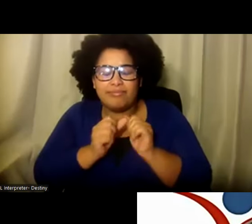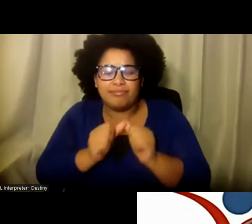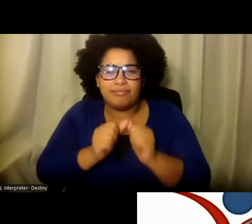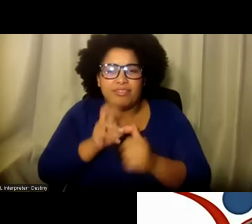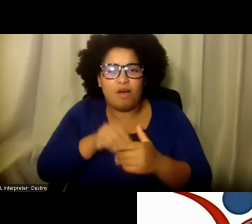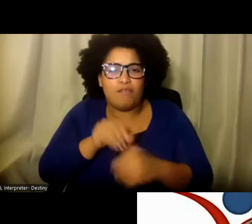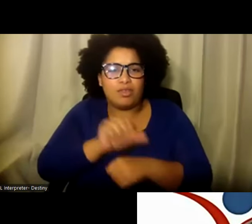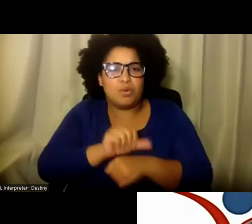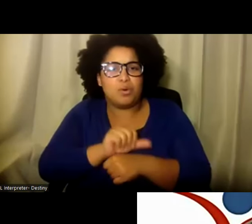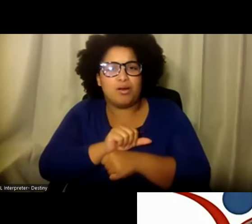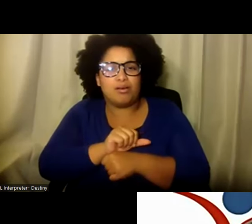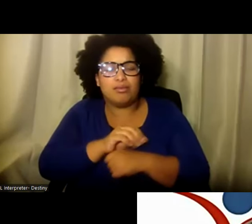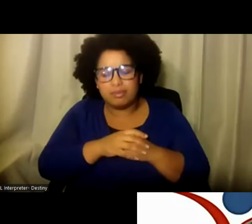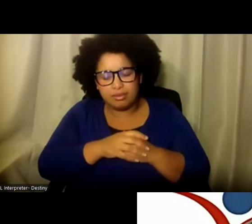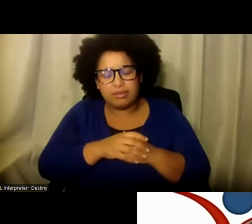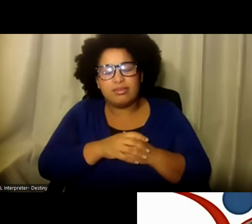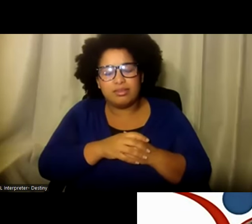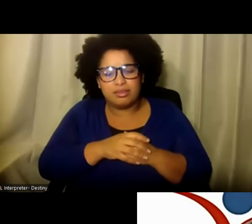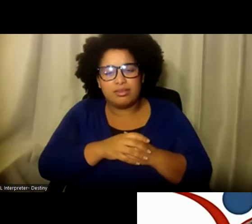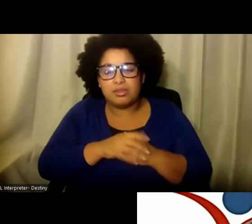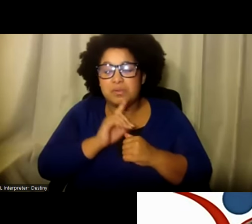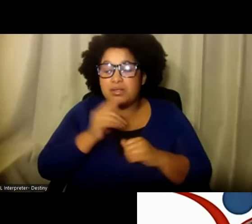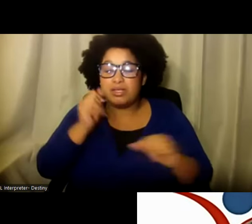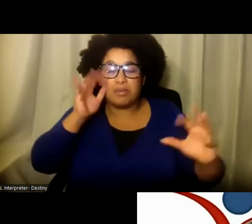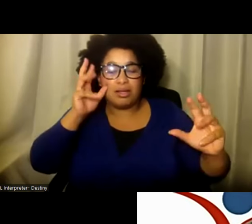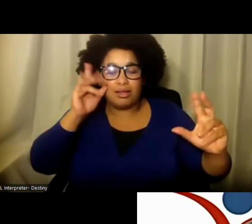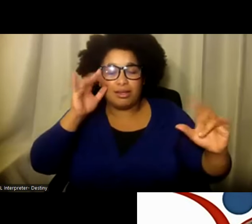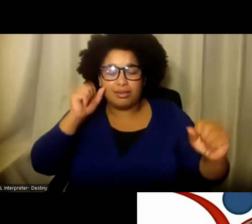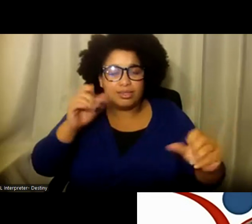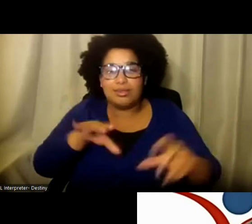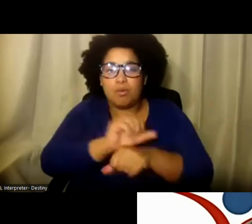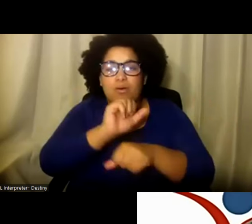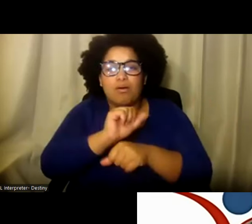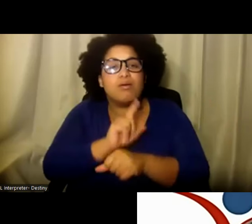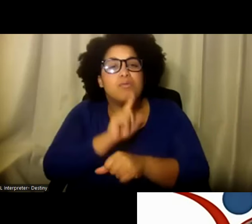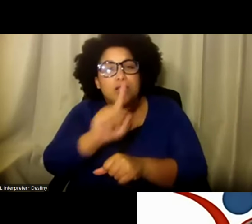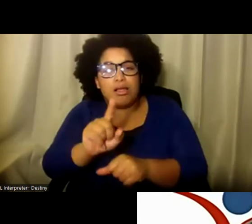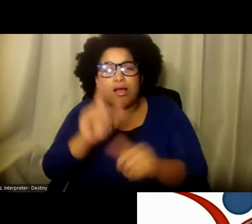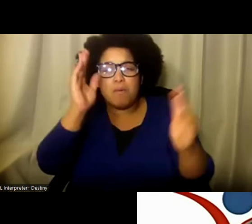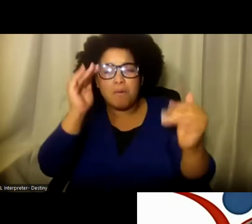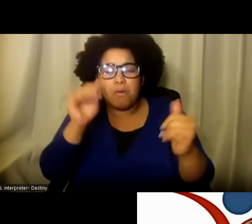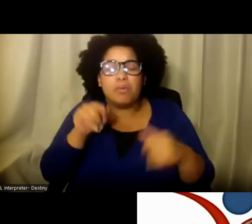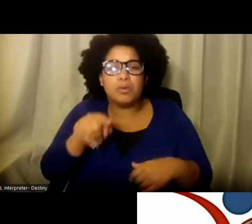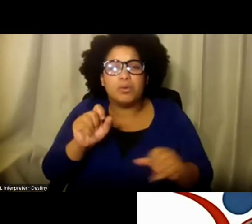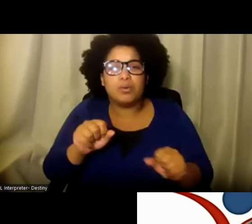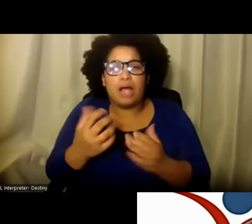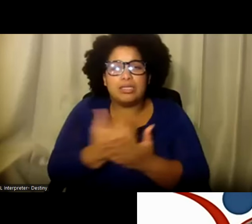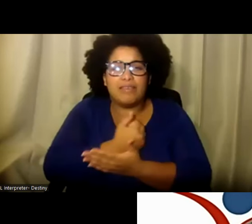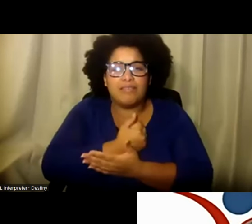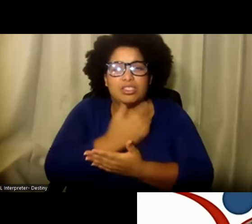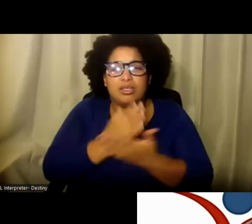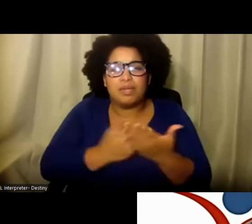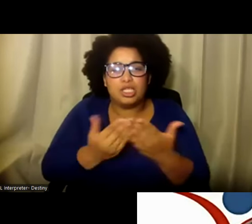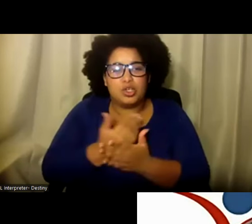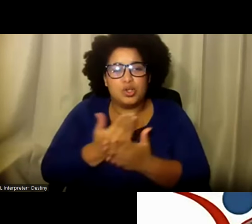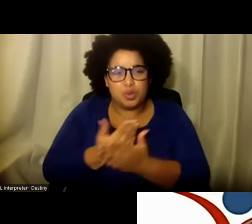do. It's the most amazing work, and I really hope that you're able to take advantage of some of these